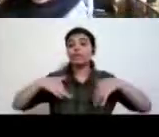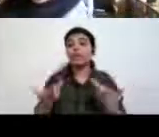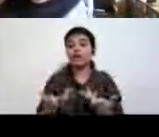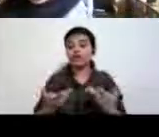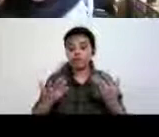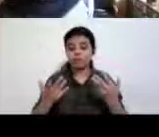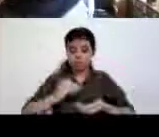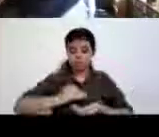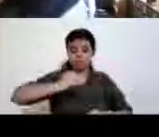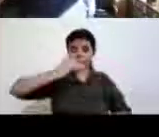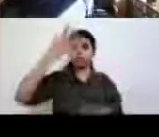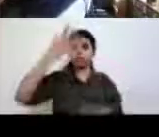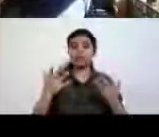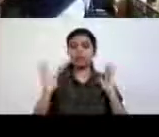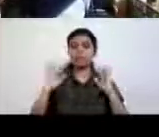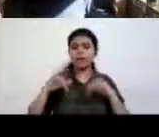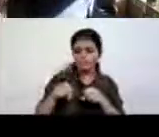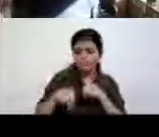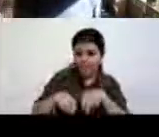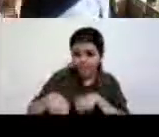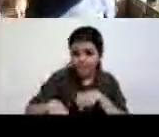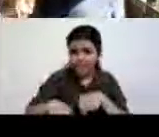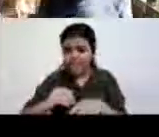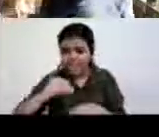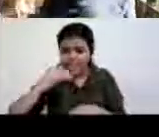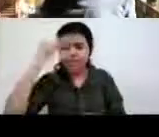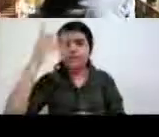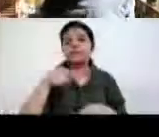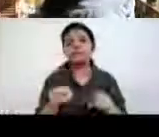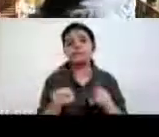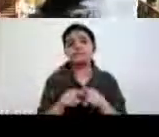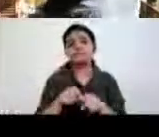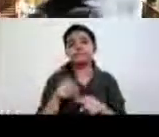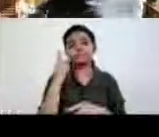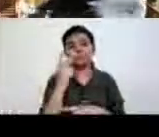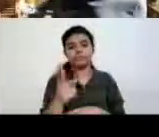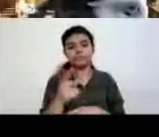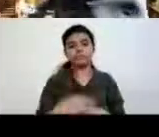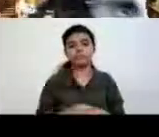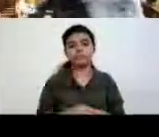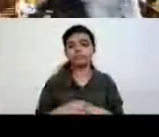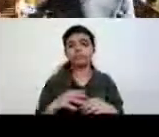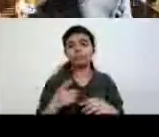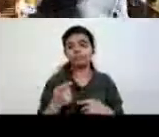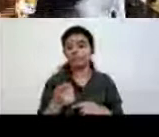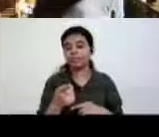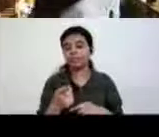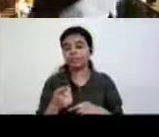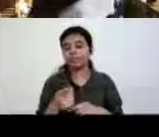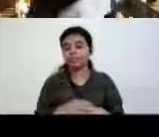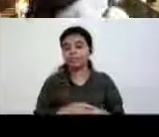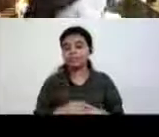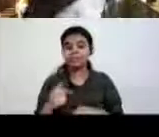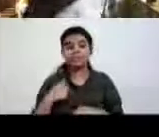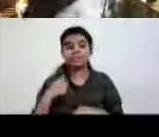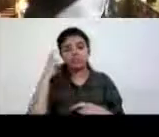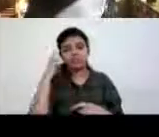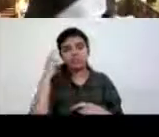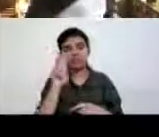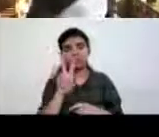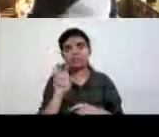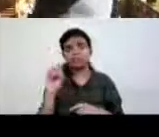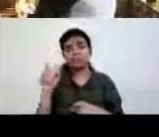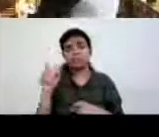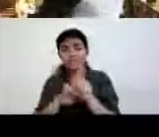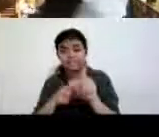is very, very close to the place where the Homo neanderthalensis was found, I think about 200 years